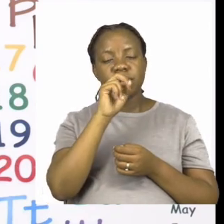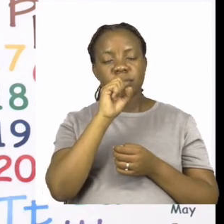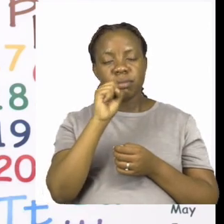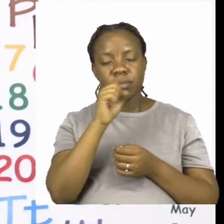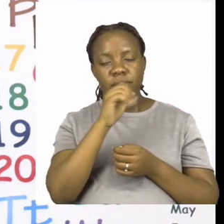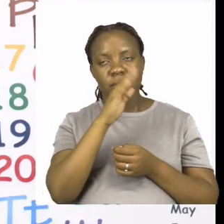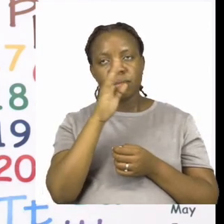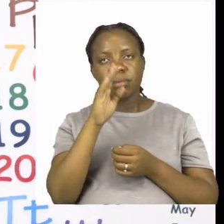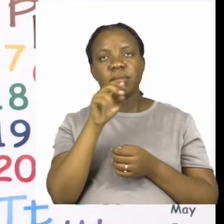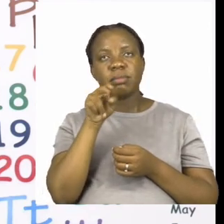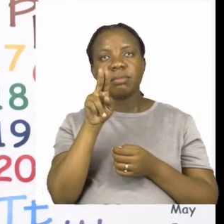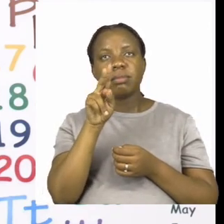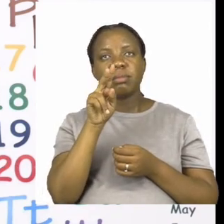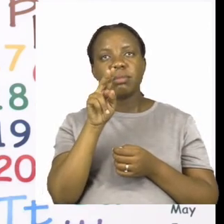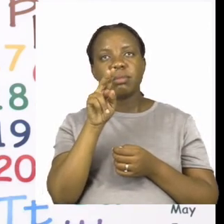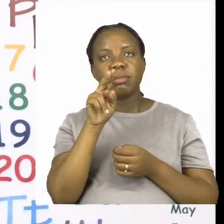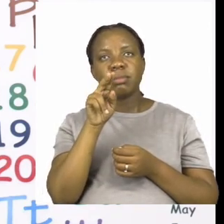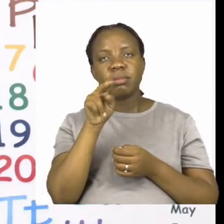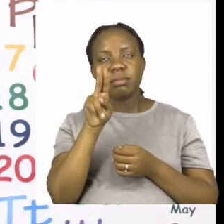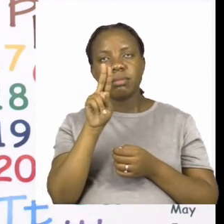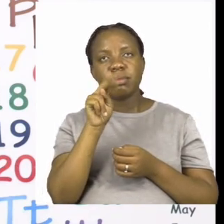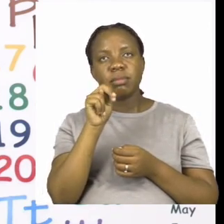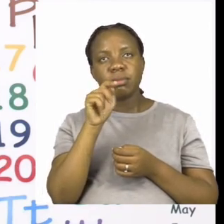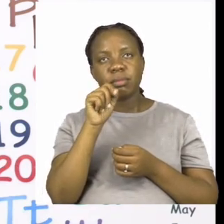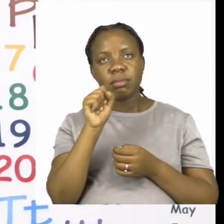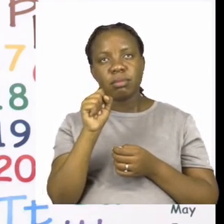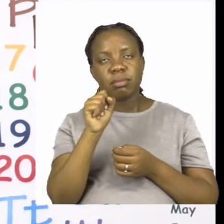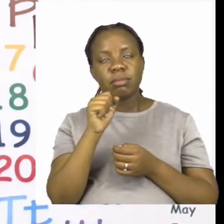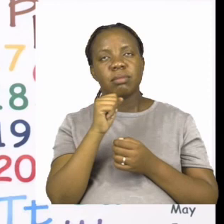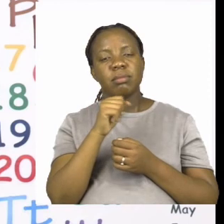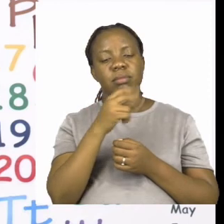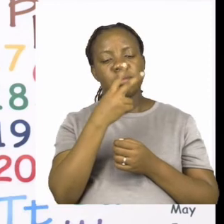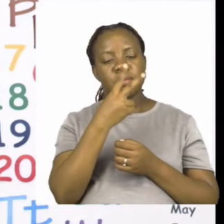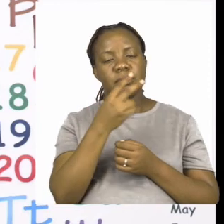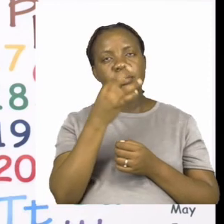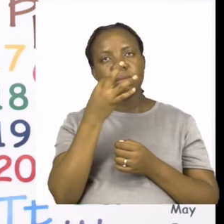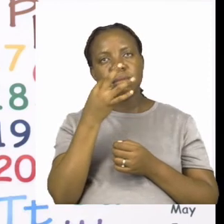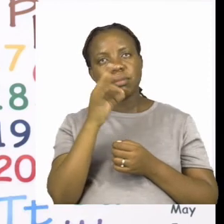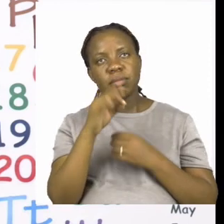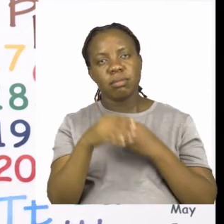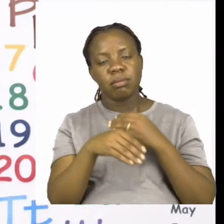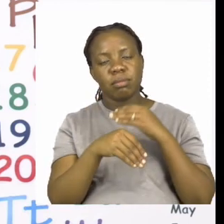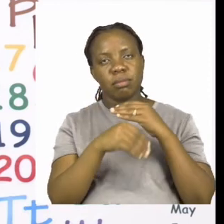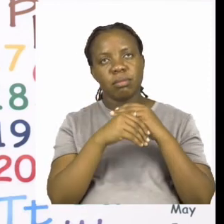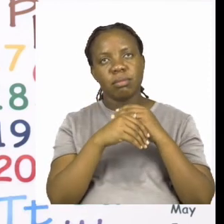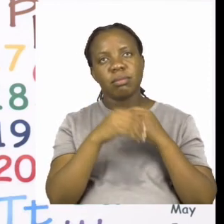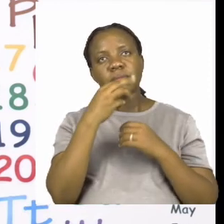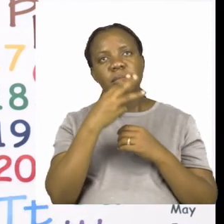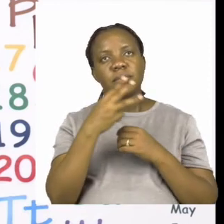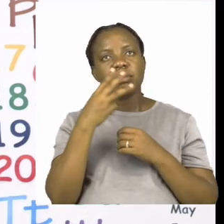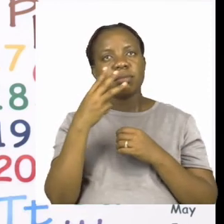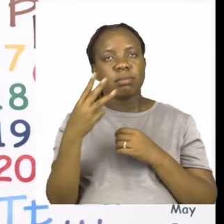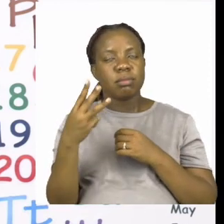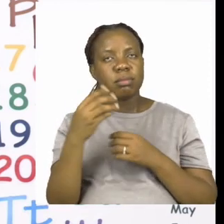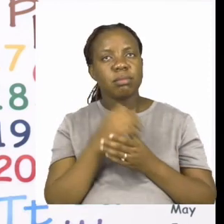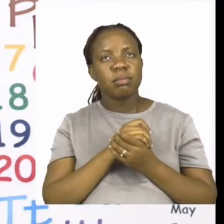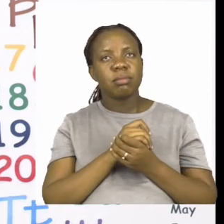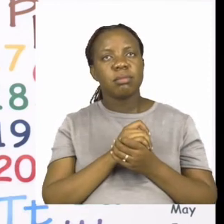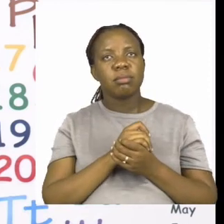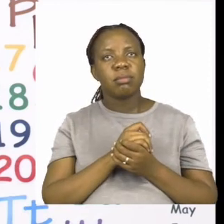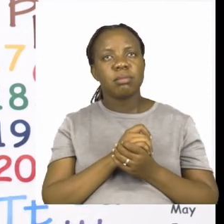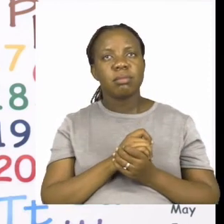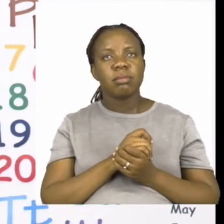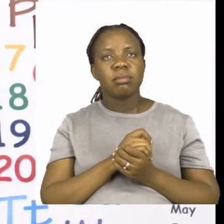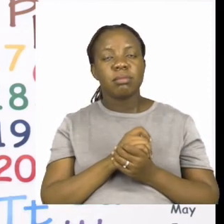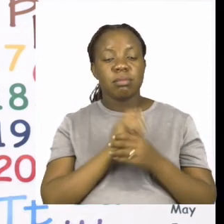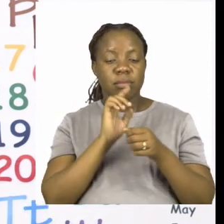sum reads 29 plus 33. What do we do first? We have to add